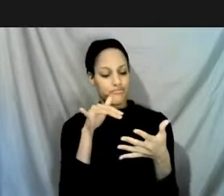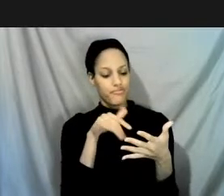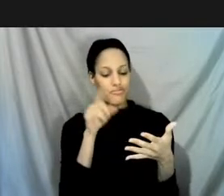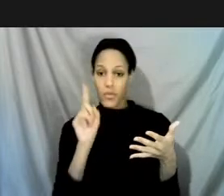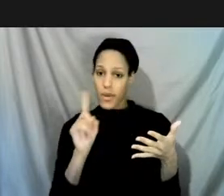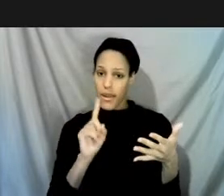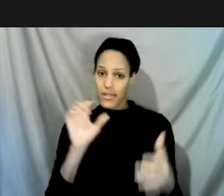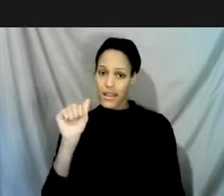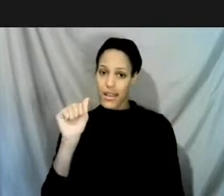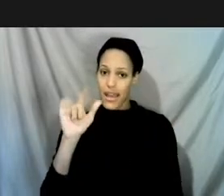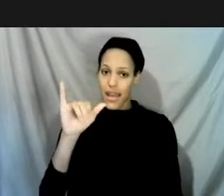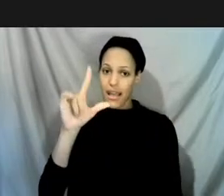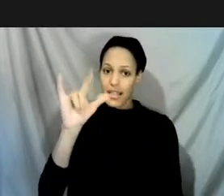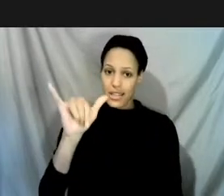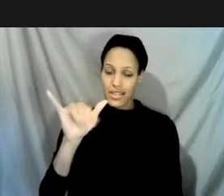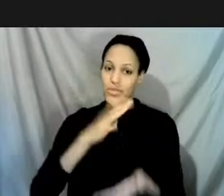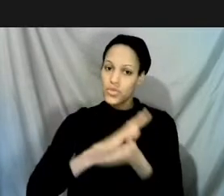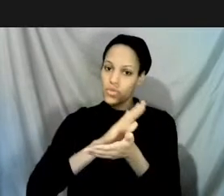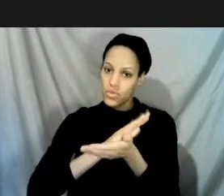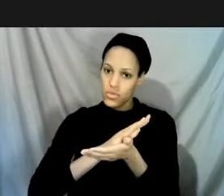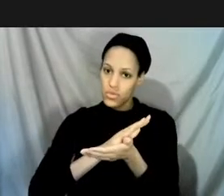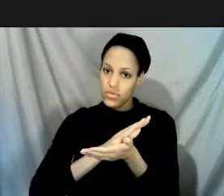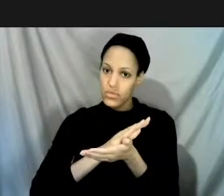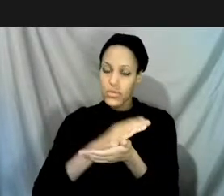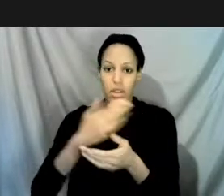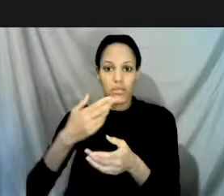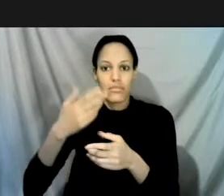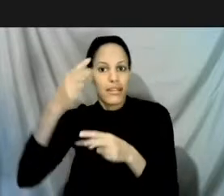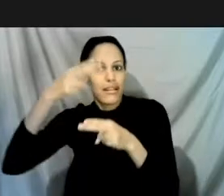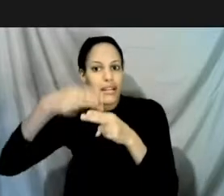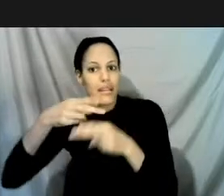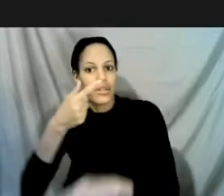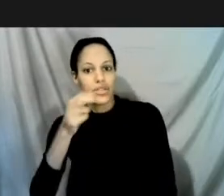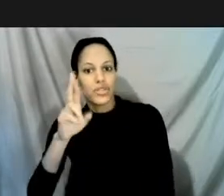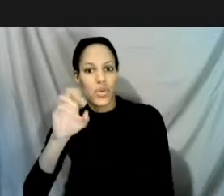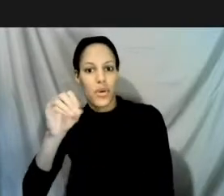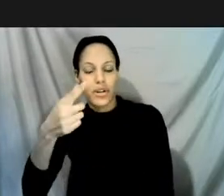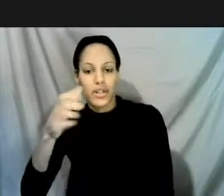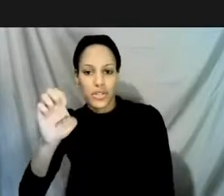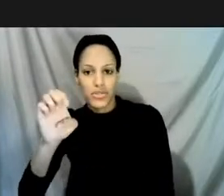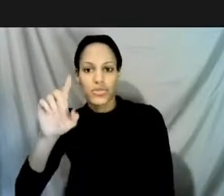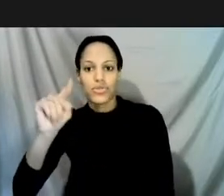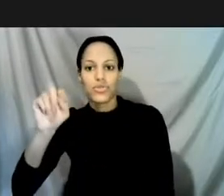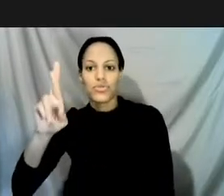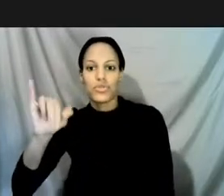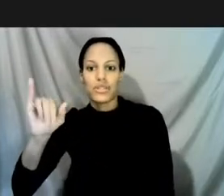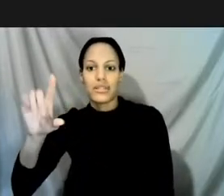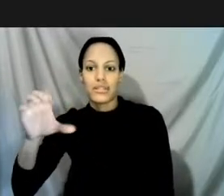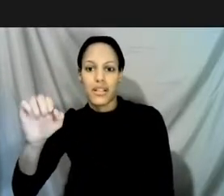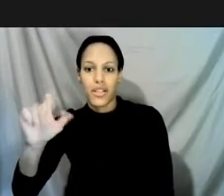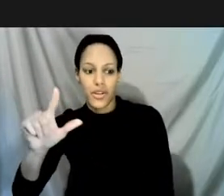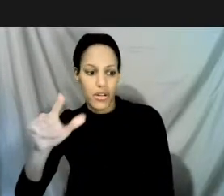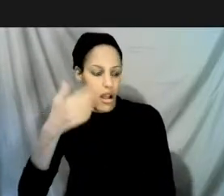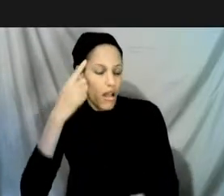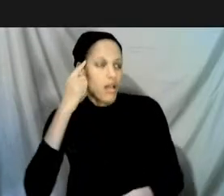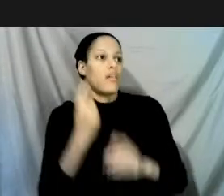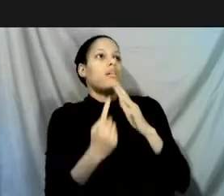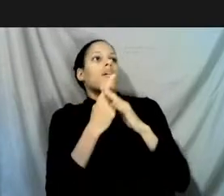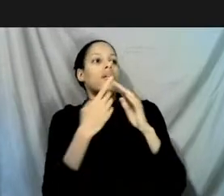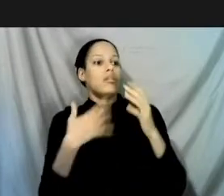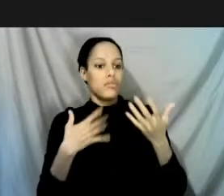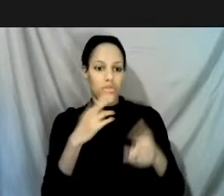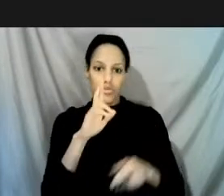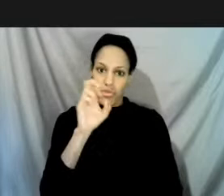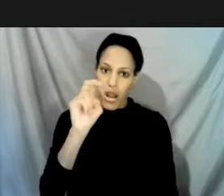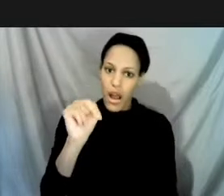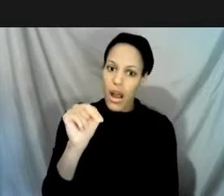And then Joyce Trisler, when you said that made me think about, oh, that's who Ron Brown danced with, and I danced with